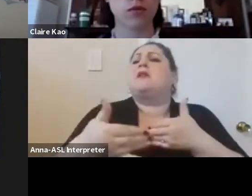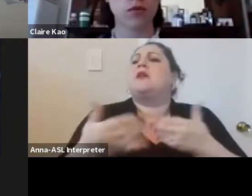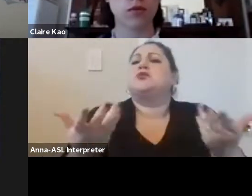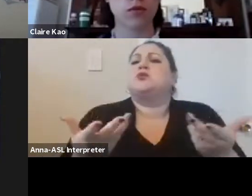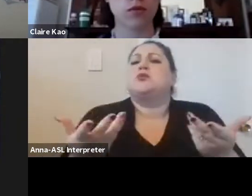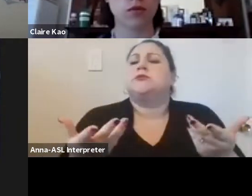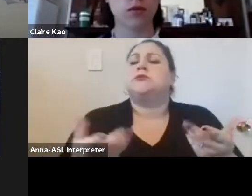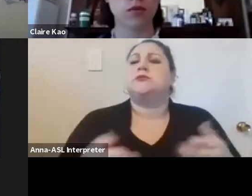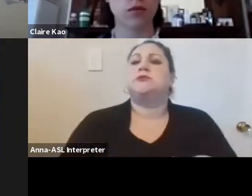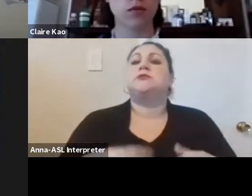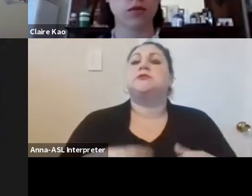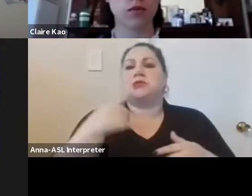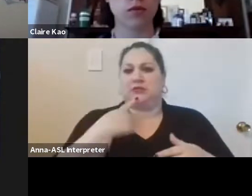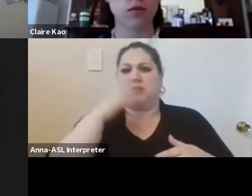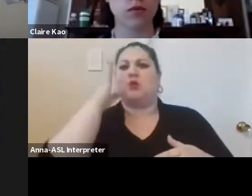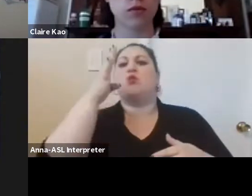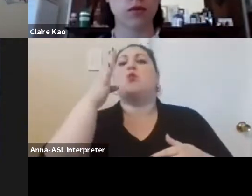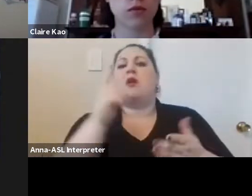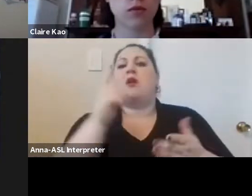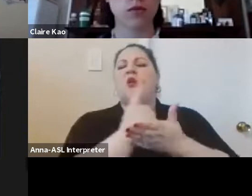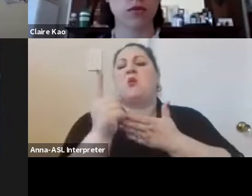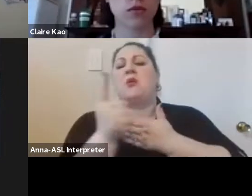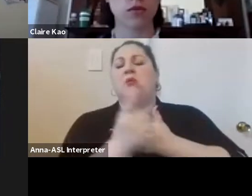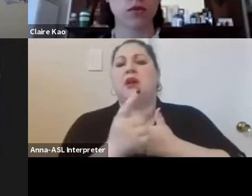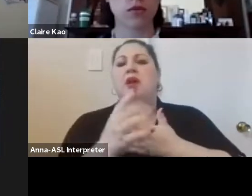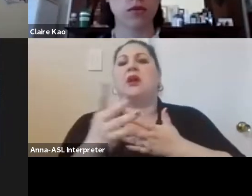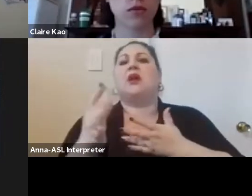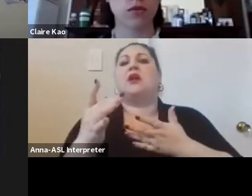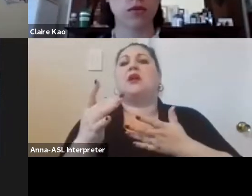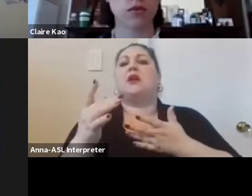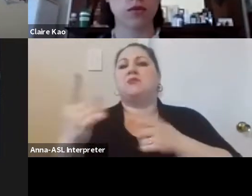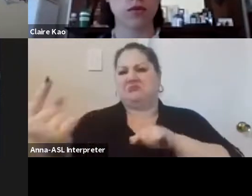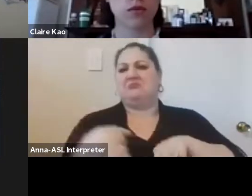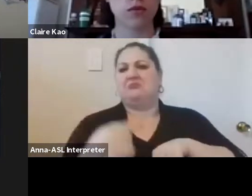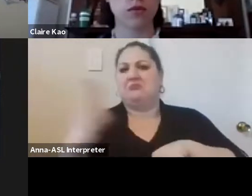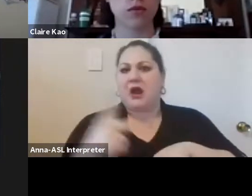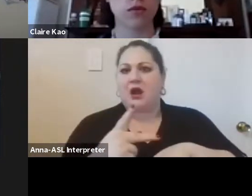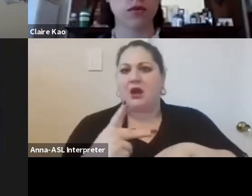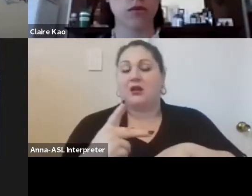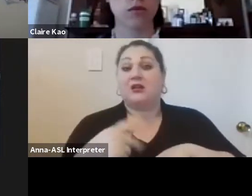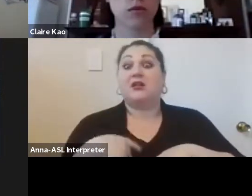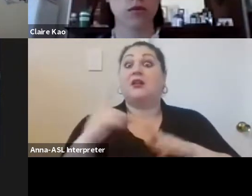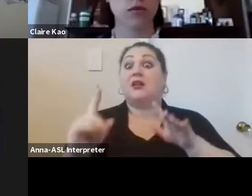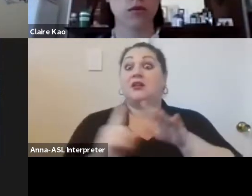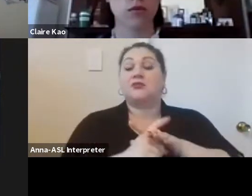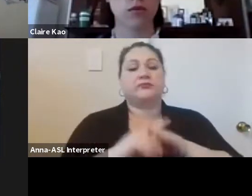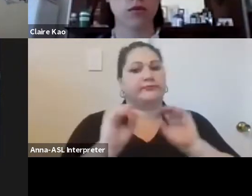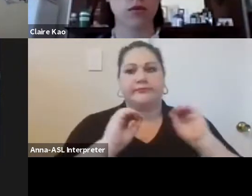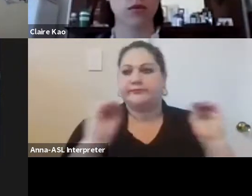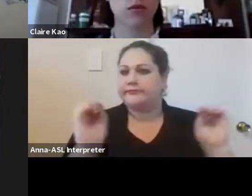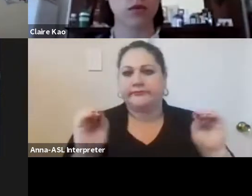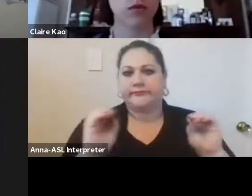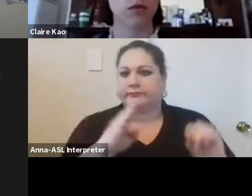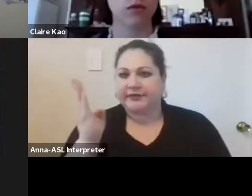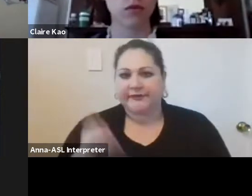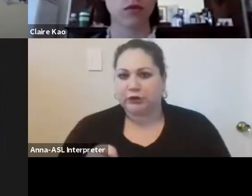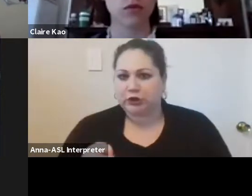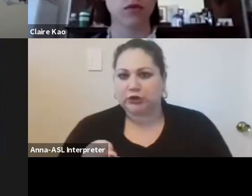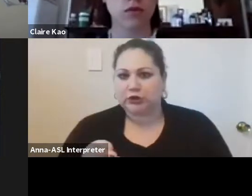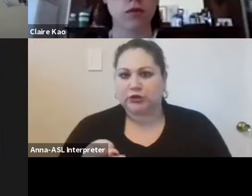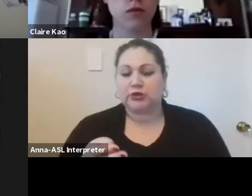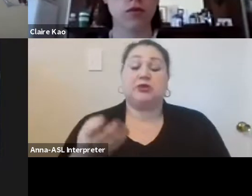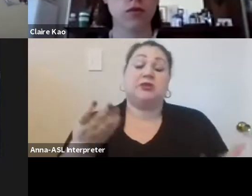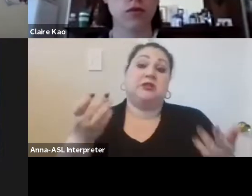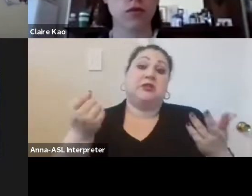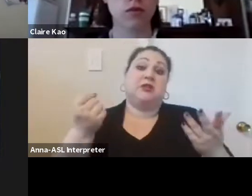he never showed up a week later. And as a matter of fact, he was doing work, I guess, behind the scenes,